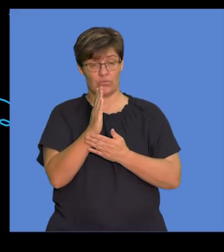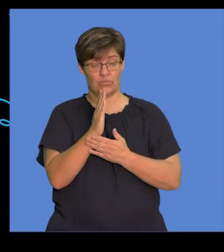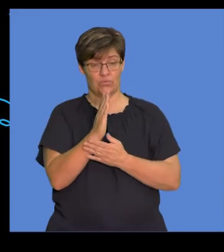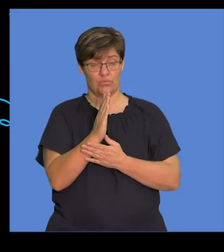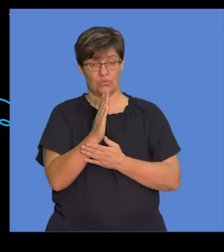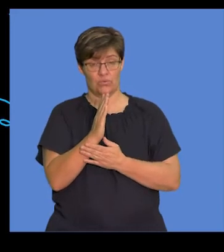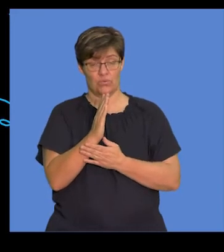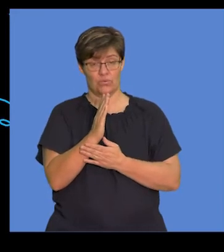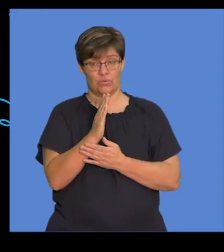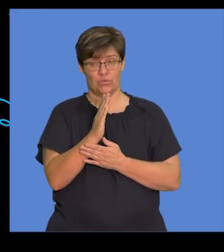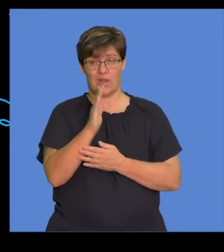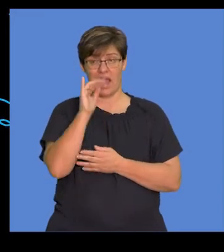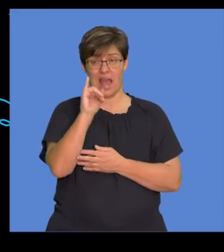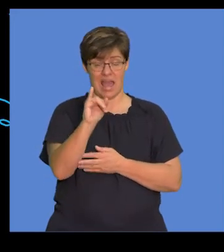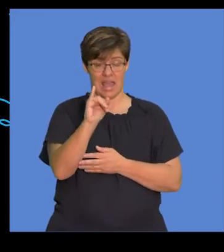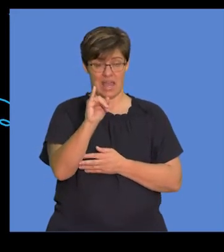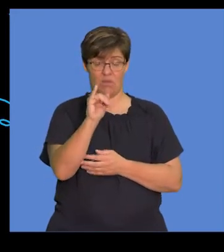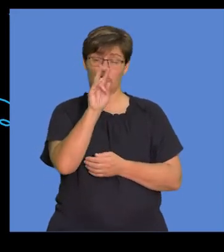current that goes through